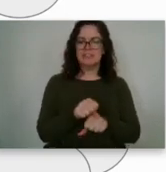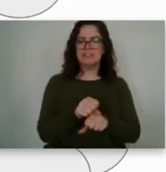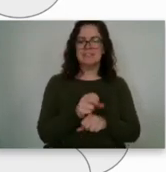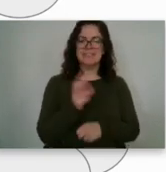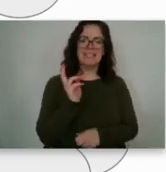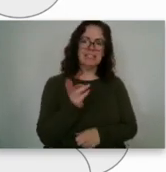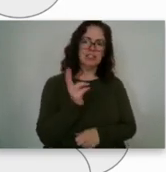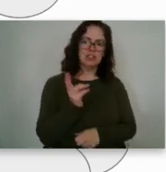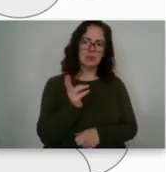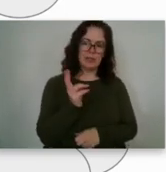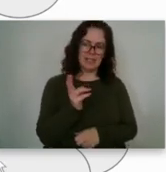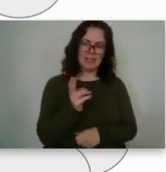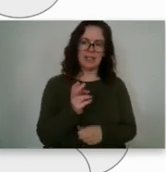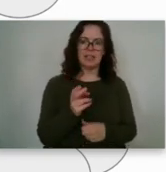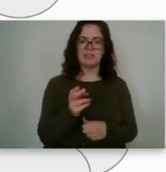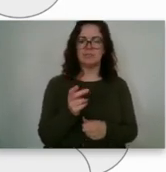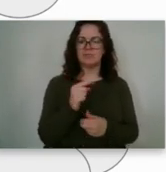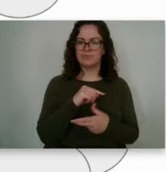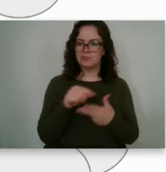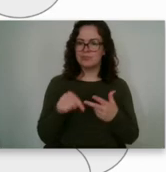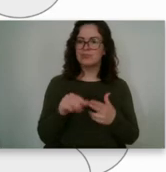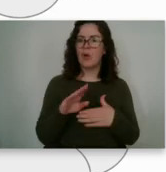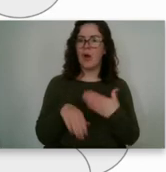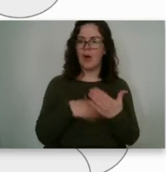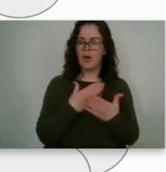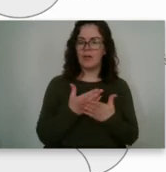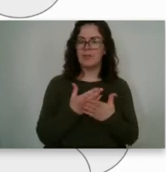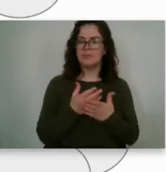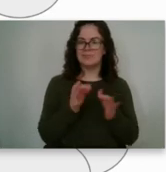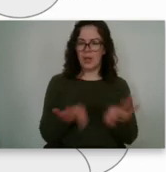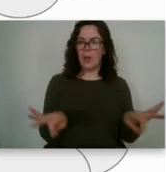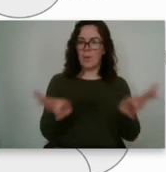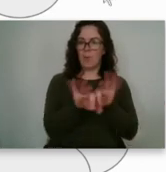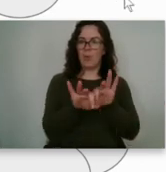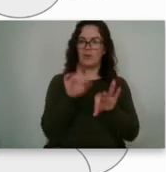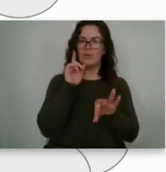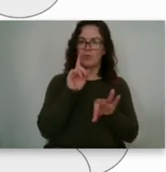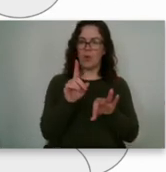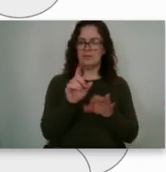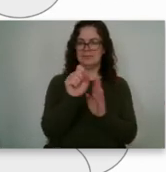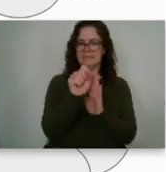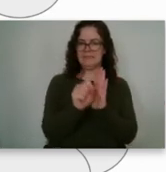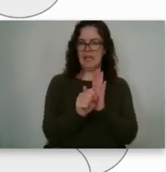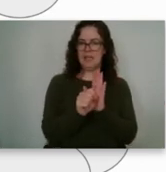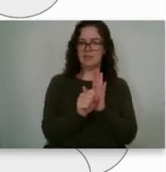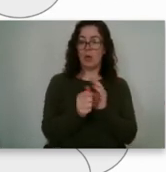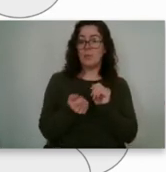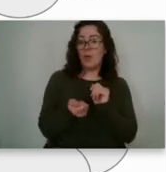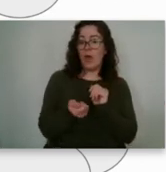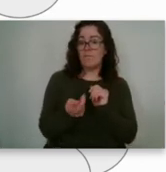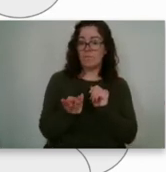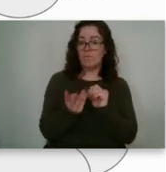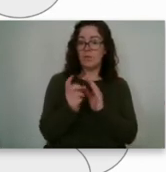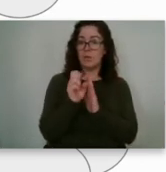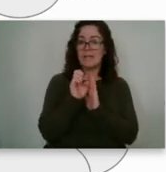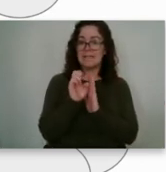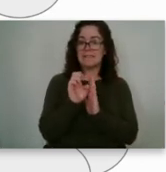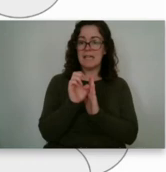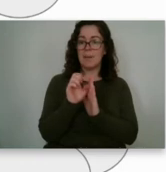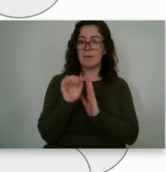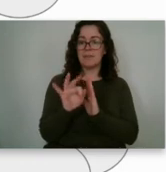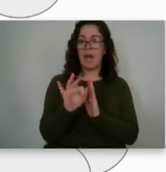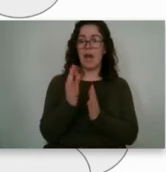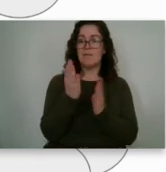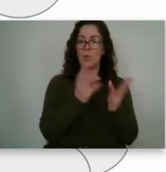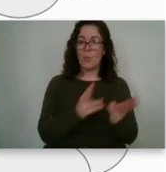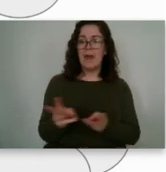that are just important to that state. So these are just a few examples of some ways that